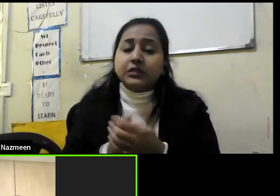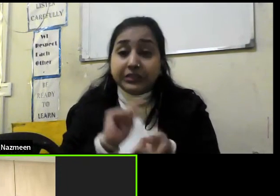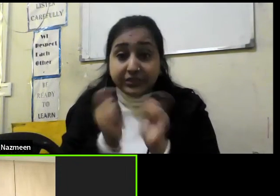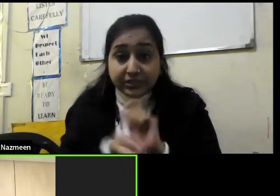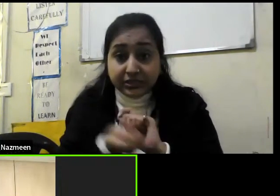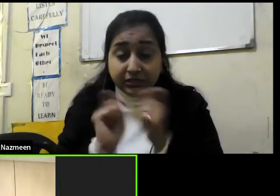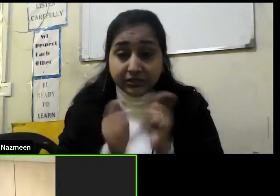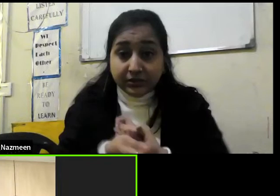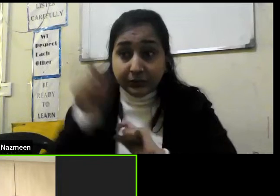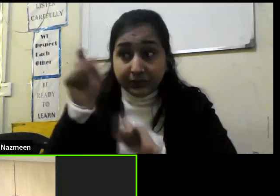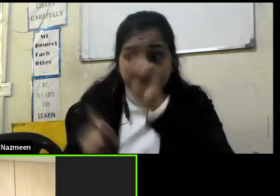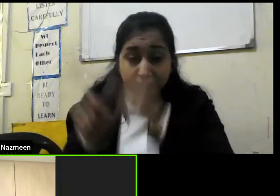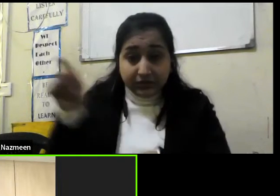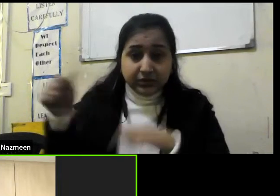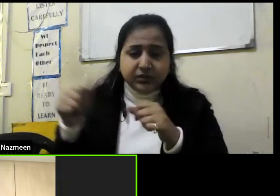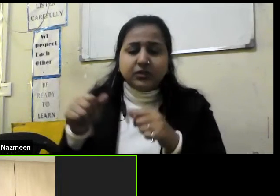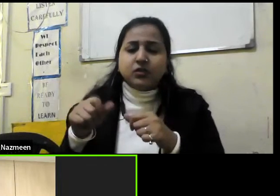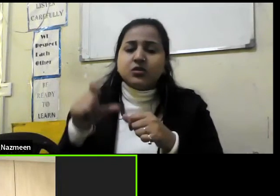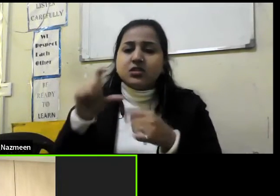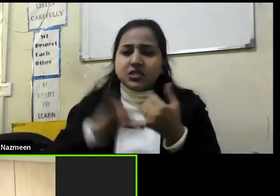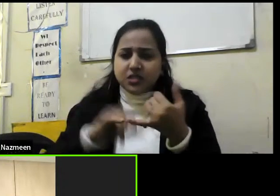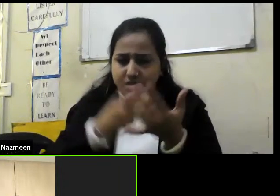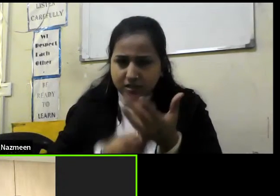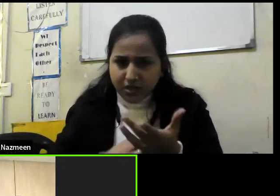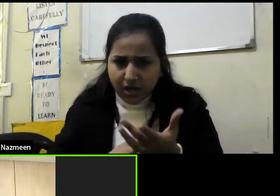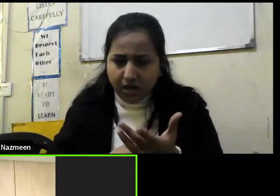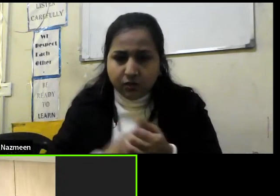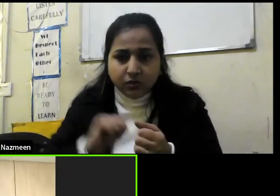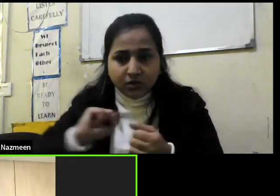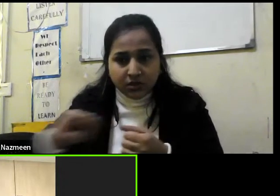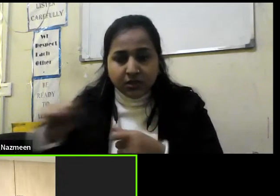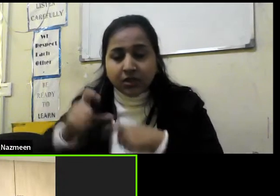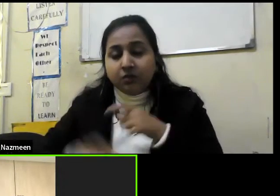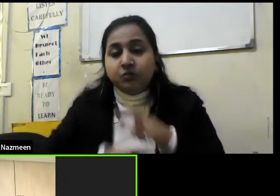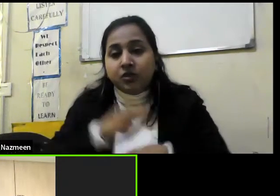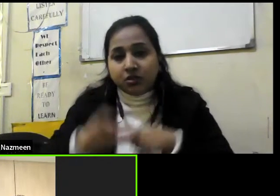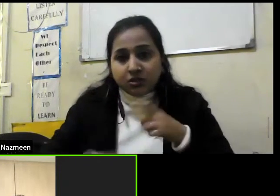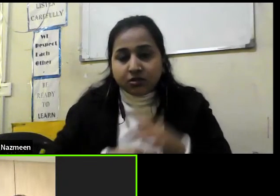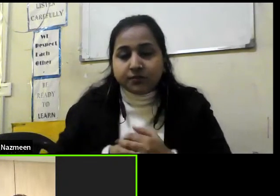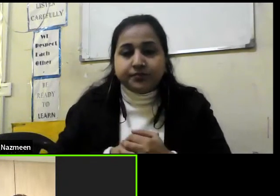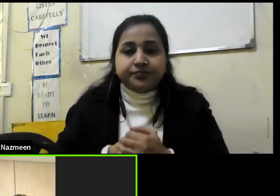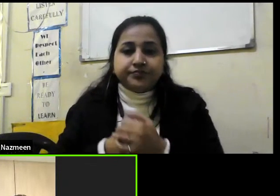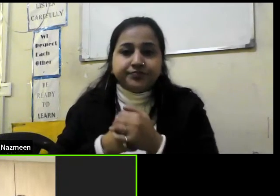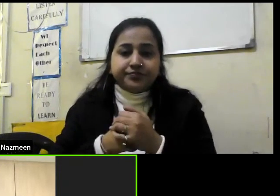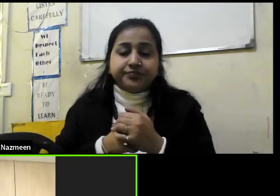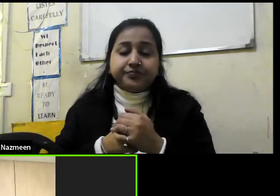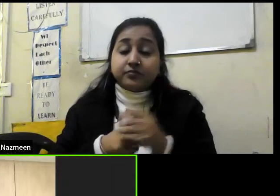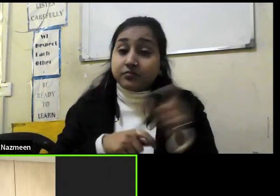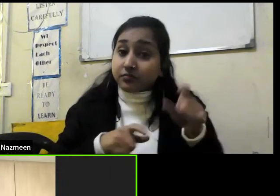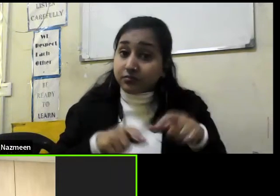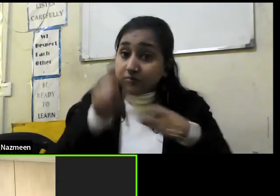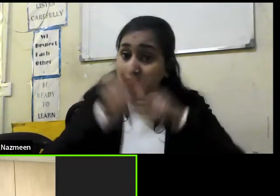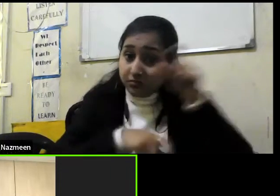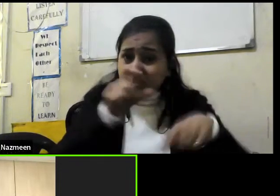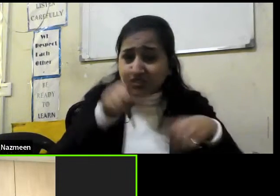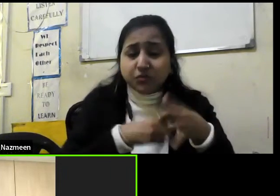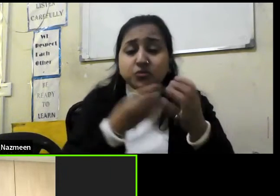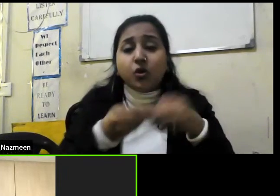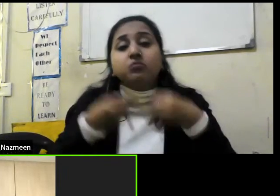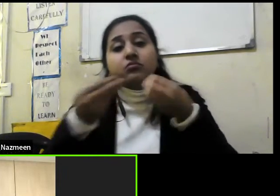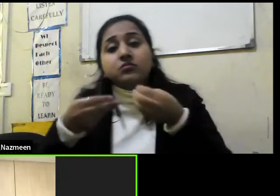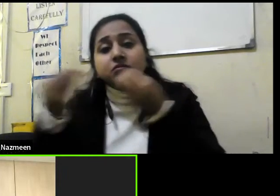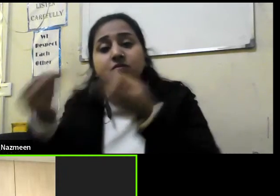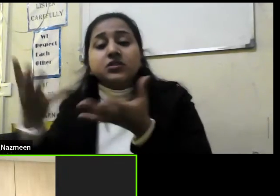outsourcing agencies, our own company, where in support roles where these people can be placed. So we are working on